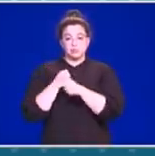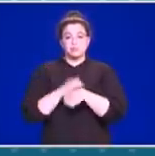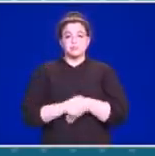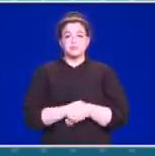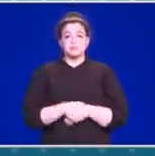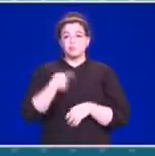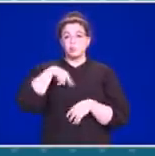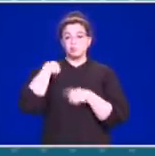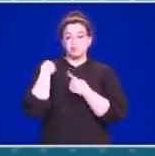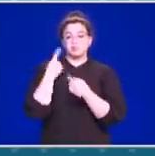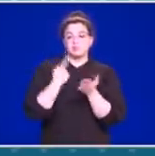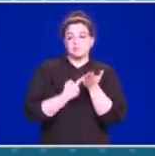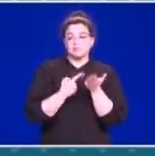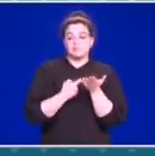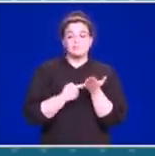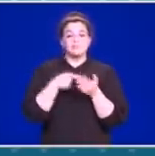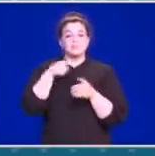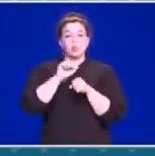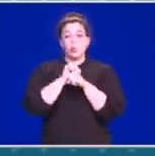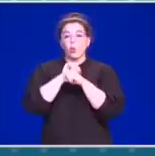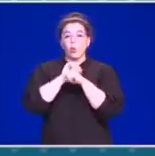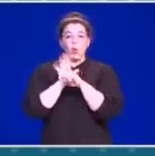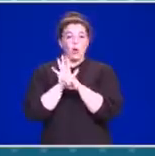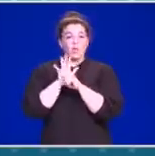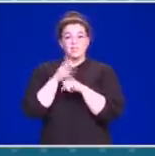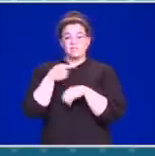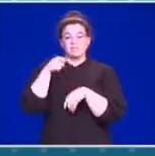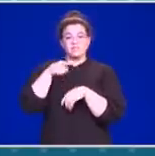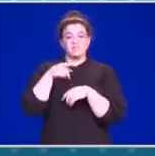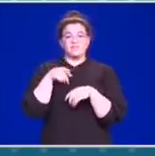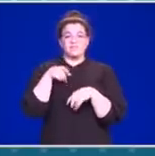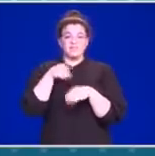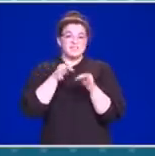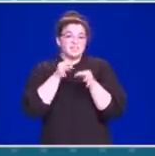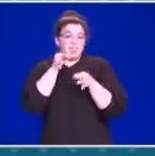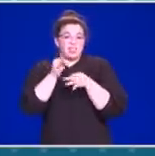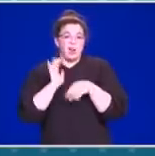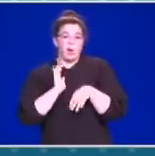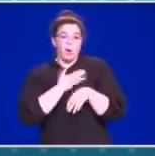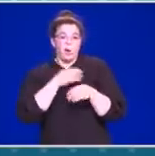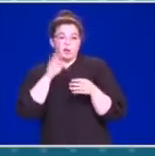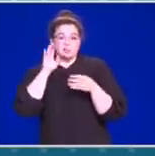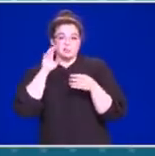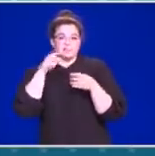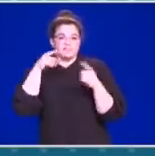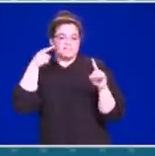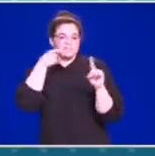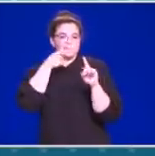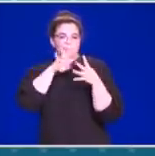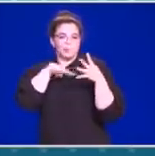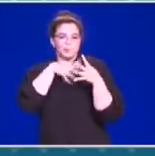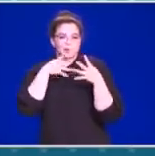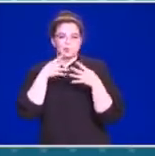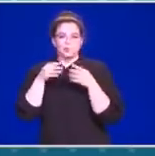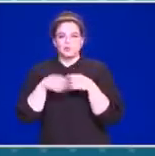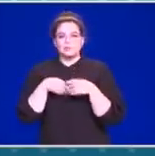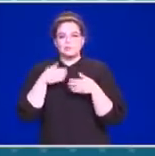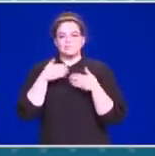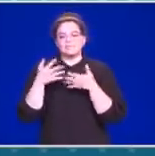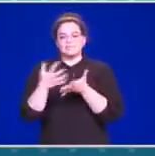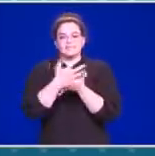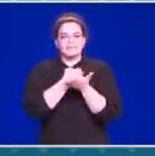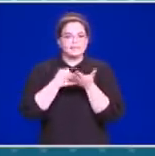As we discussed before, the COVID-19 pandemic significantly delayed our schedule for collecting and processing the data for the